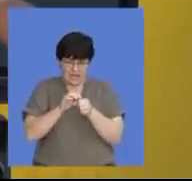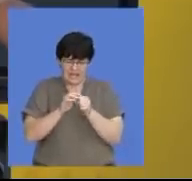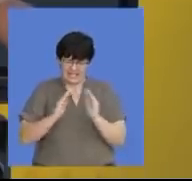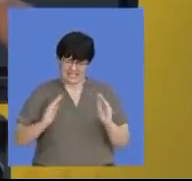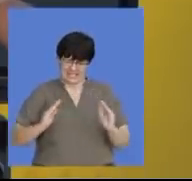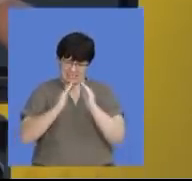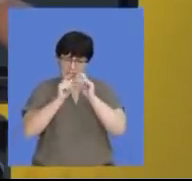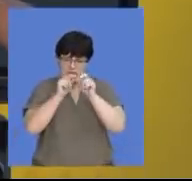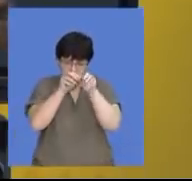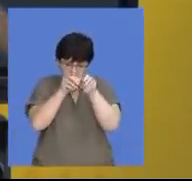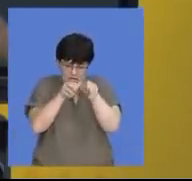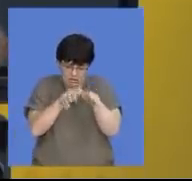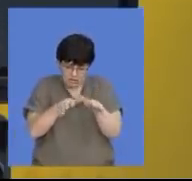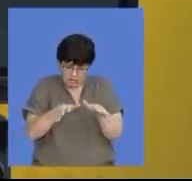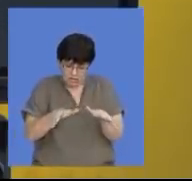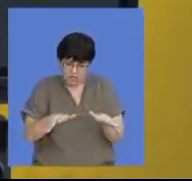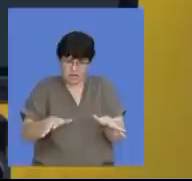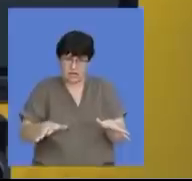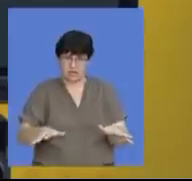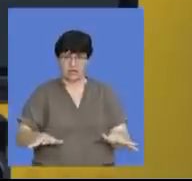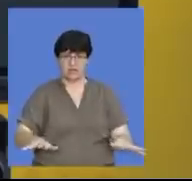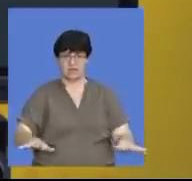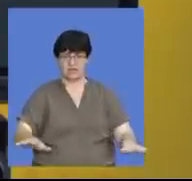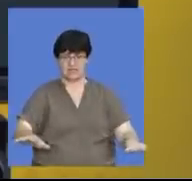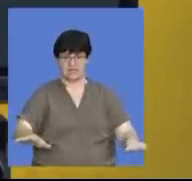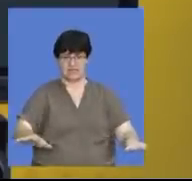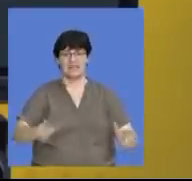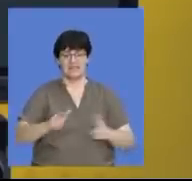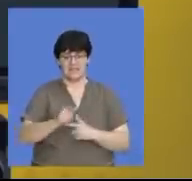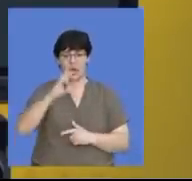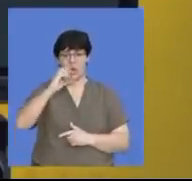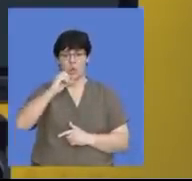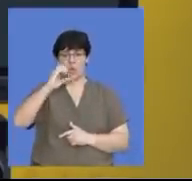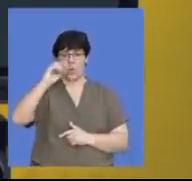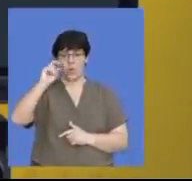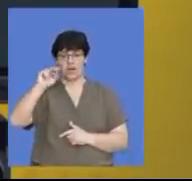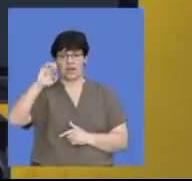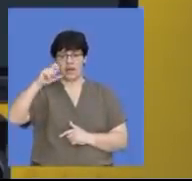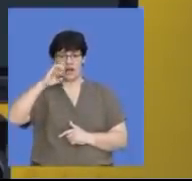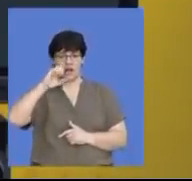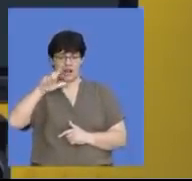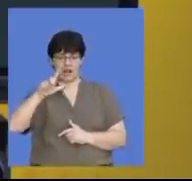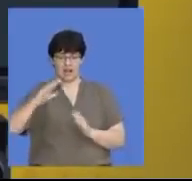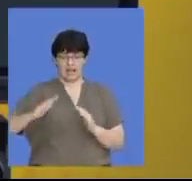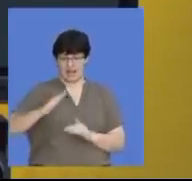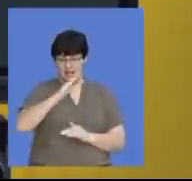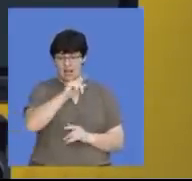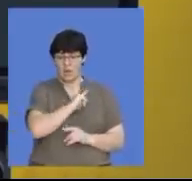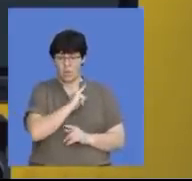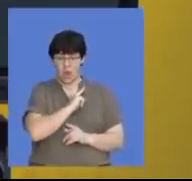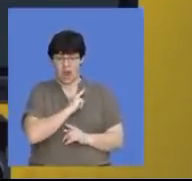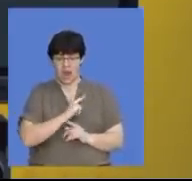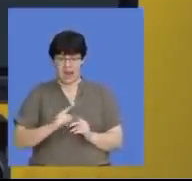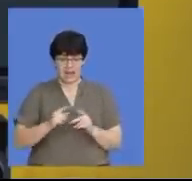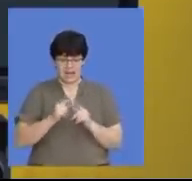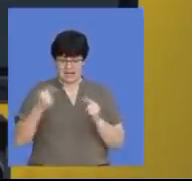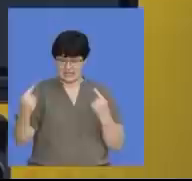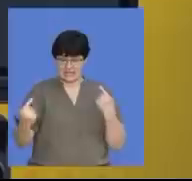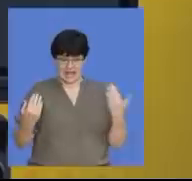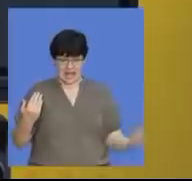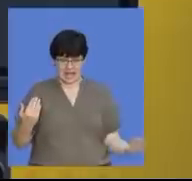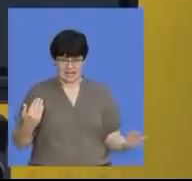becomes gentle. Yes, it's a conical hill. How do I know this? Because it's got steep